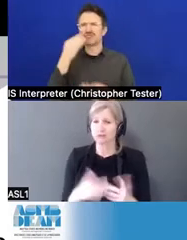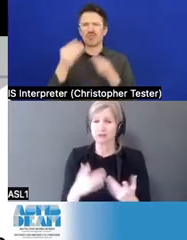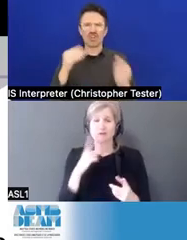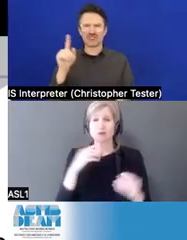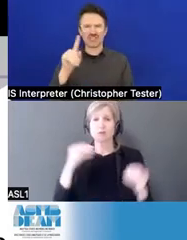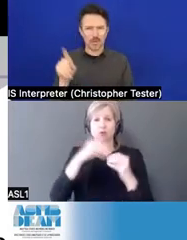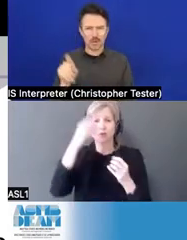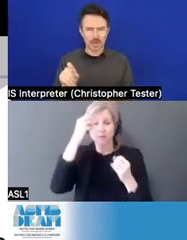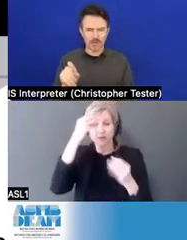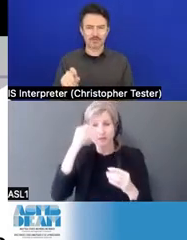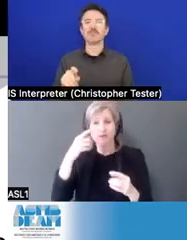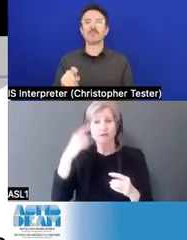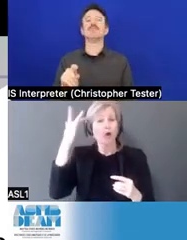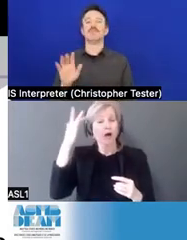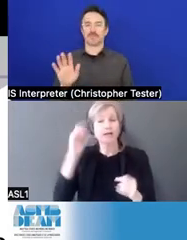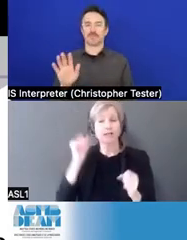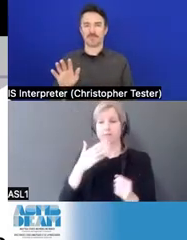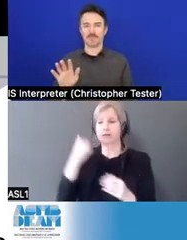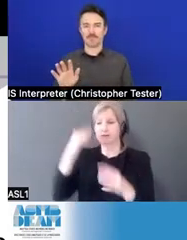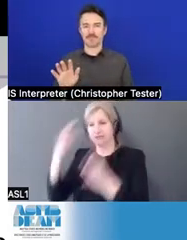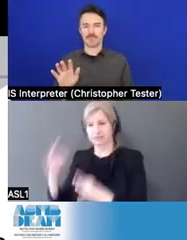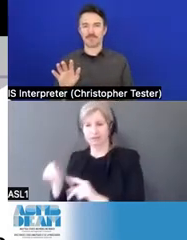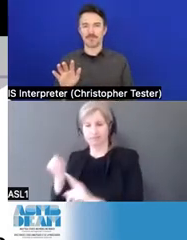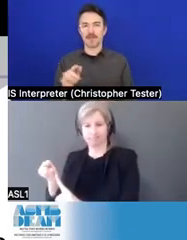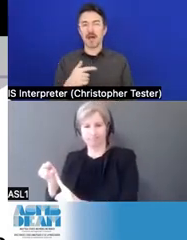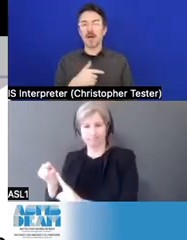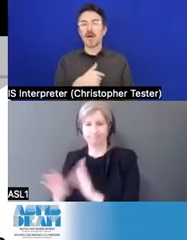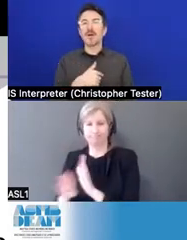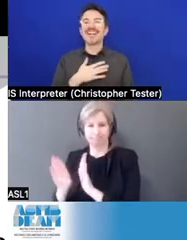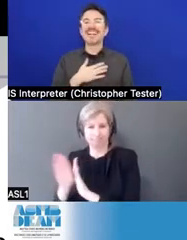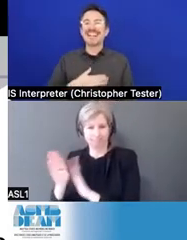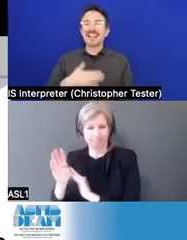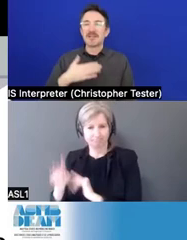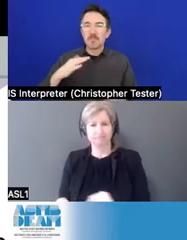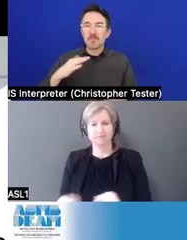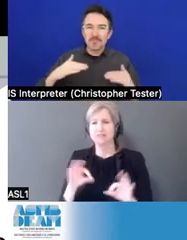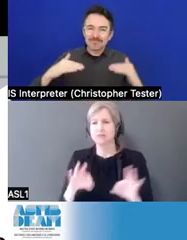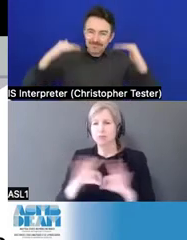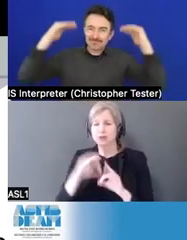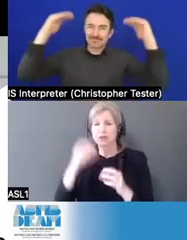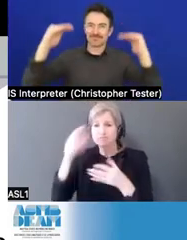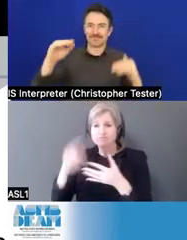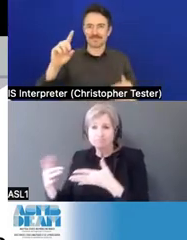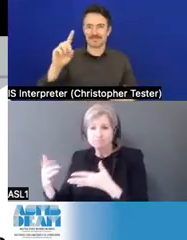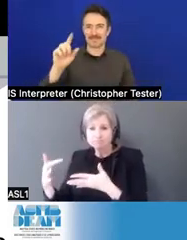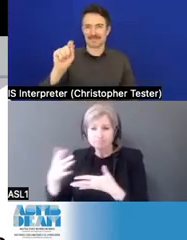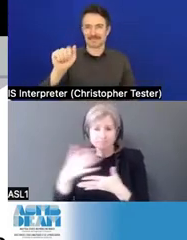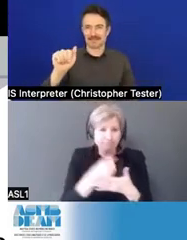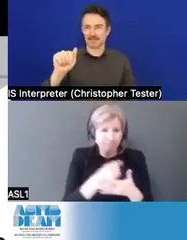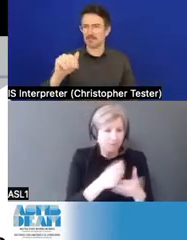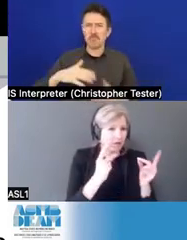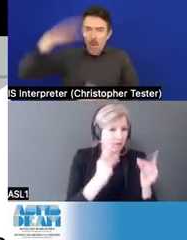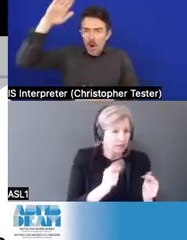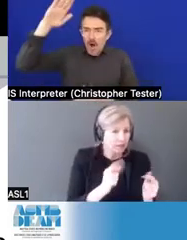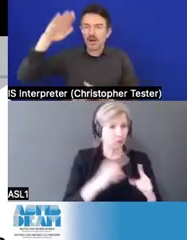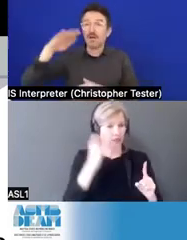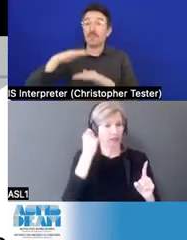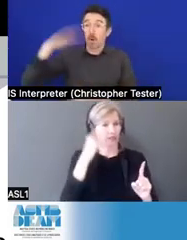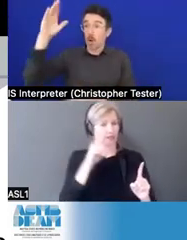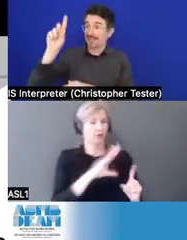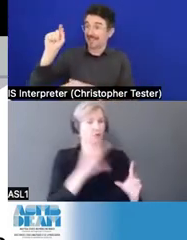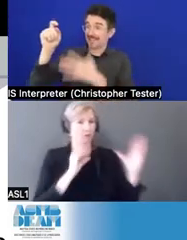better decision-making. It is important to gather timely information, to understand experiences, to assess